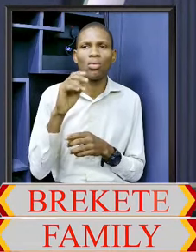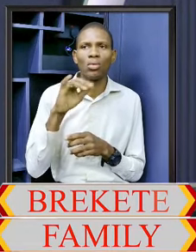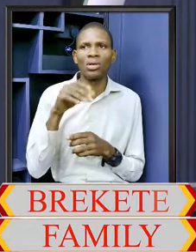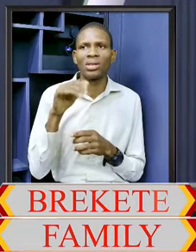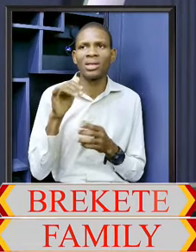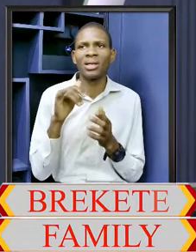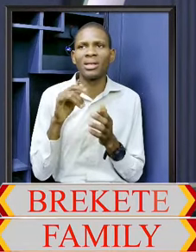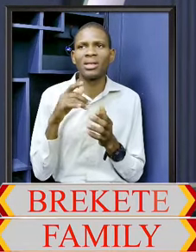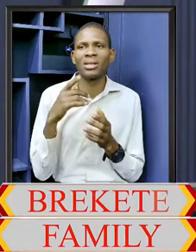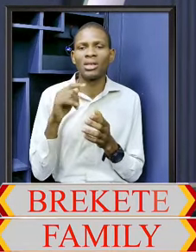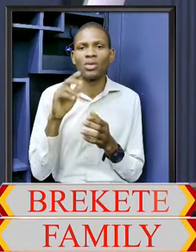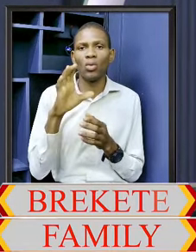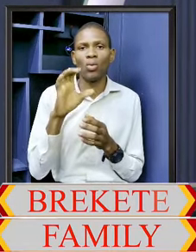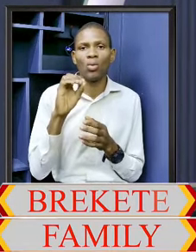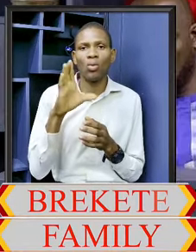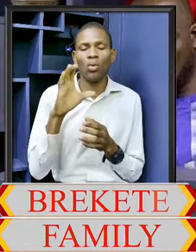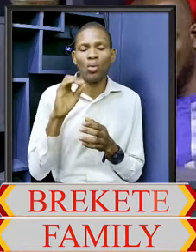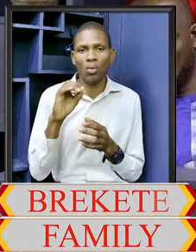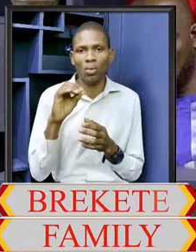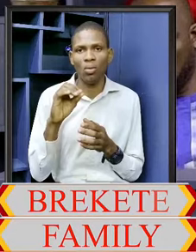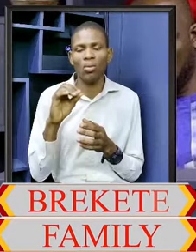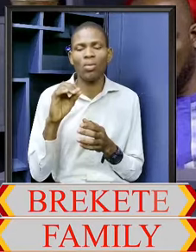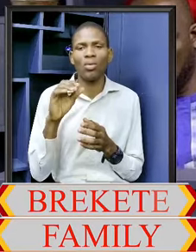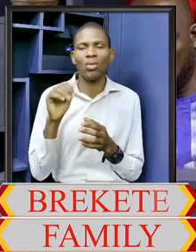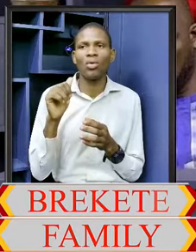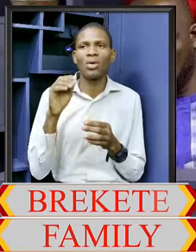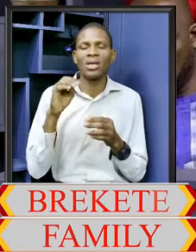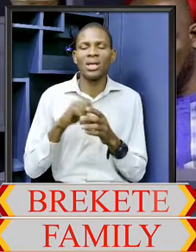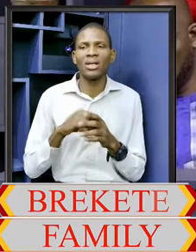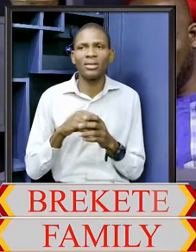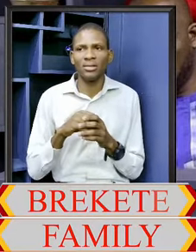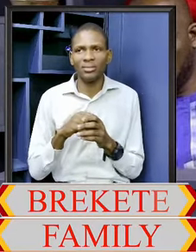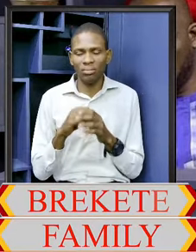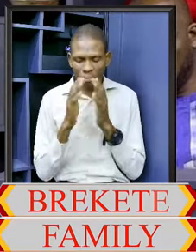is extraordinary. They've not seen it before. What it does to cocoa.